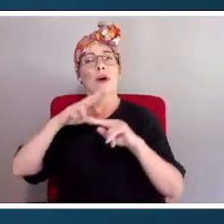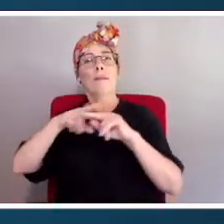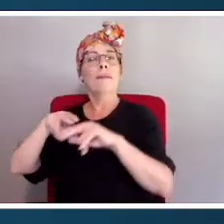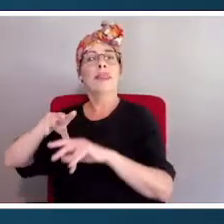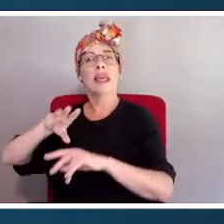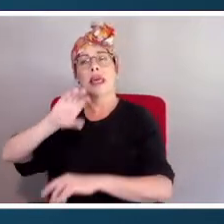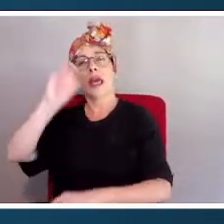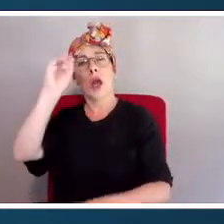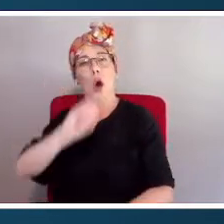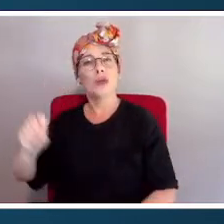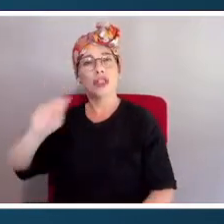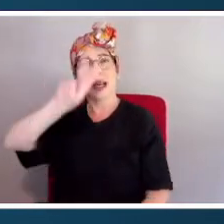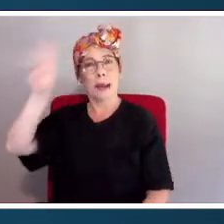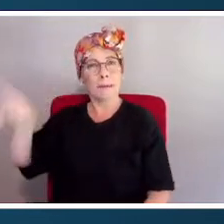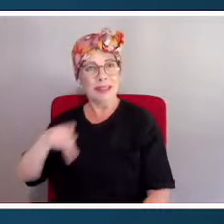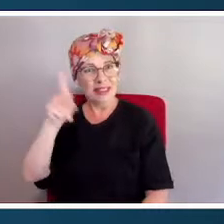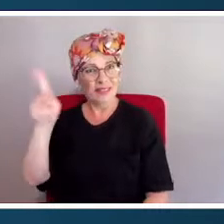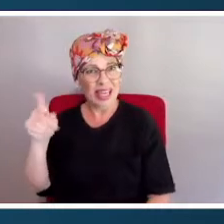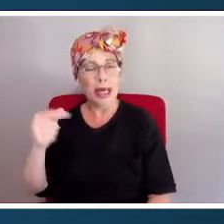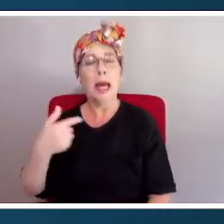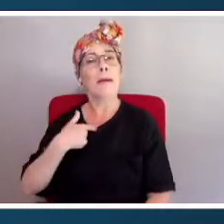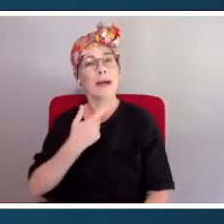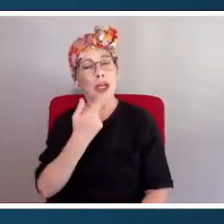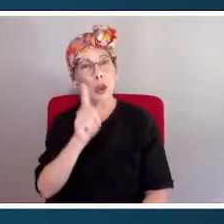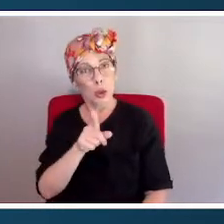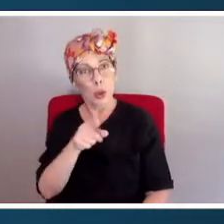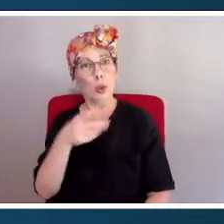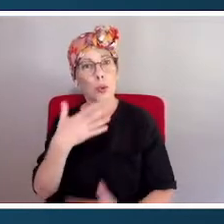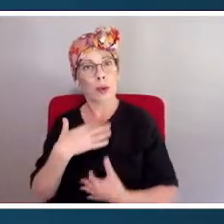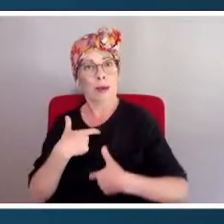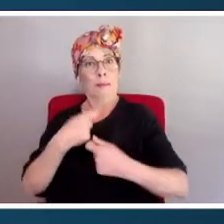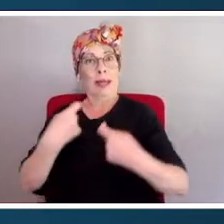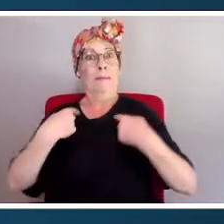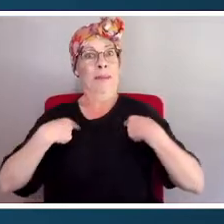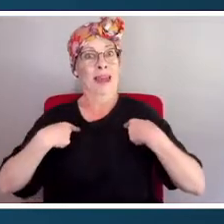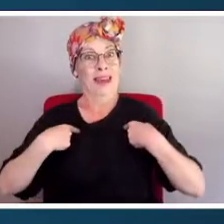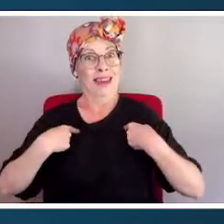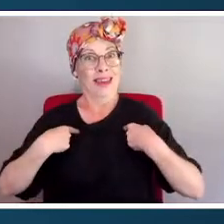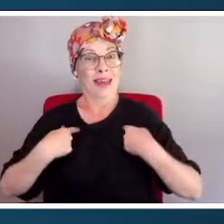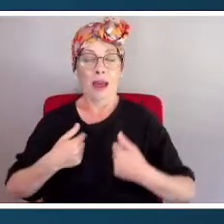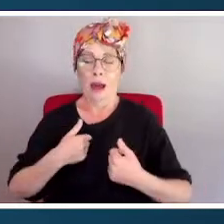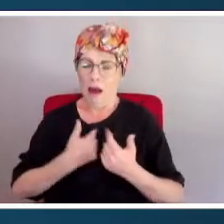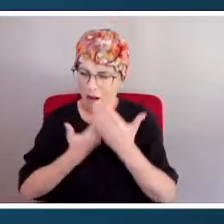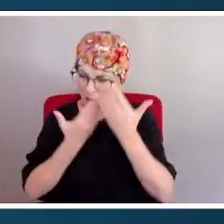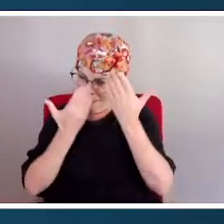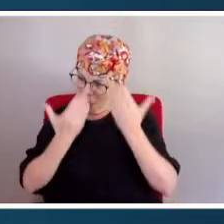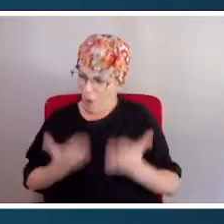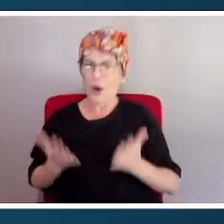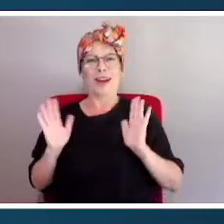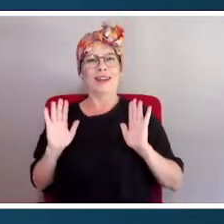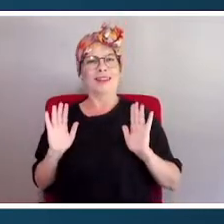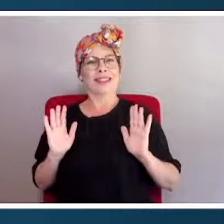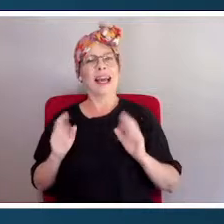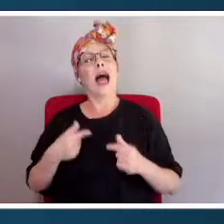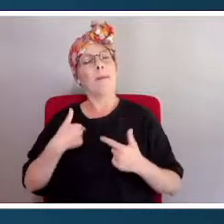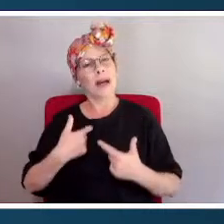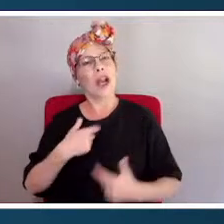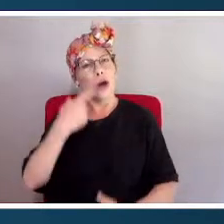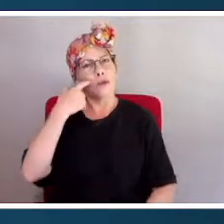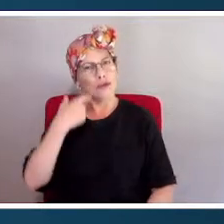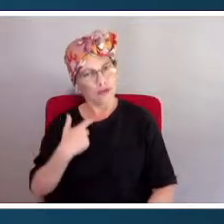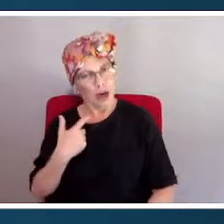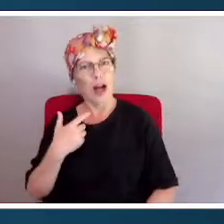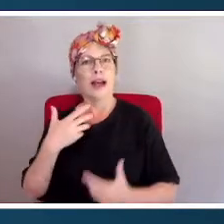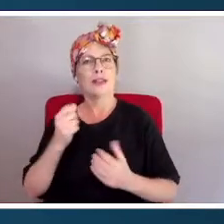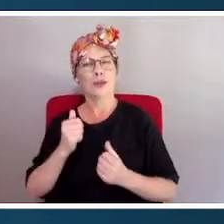but you have invited me and I'm honored, and I'll try and do justice to this vast region and its diverse